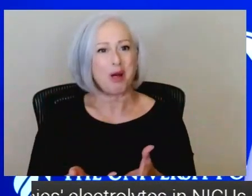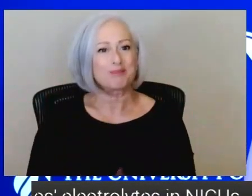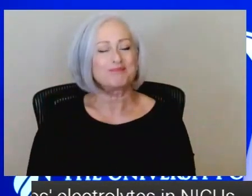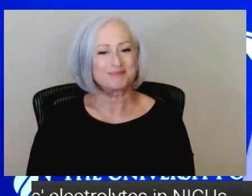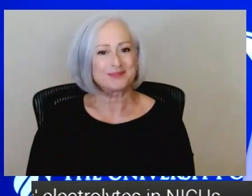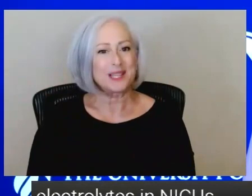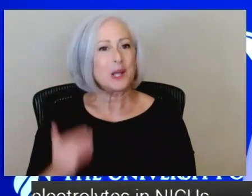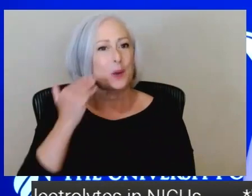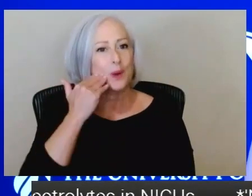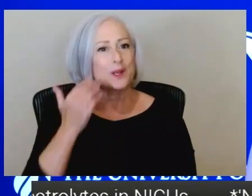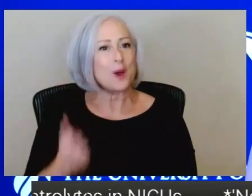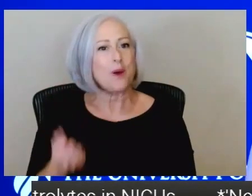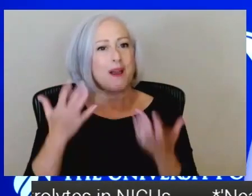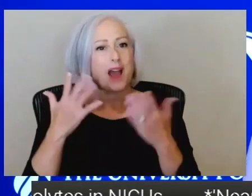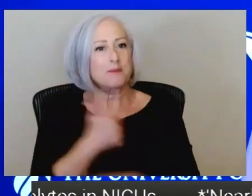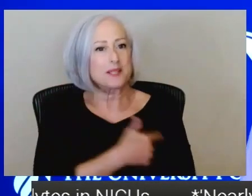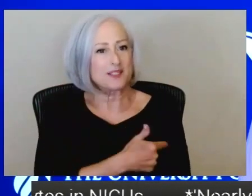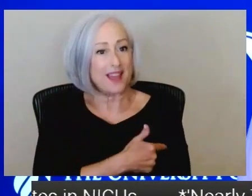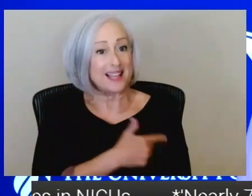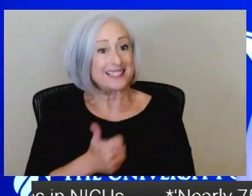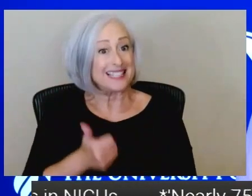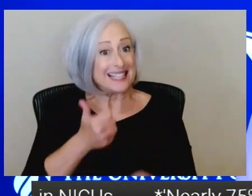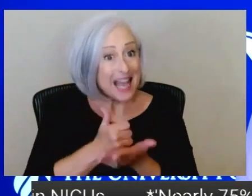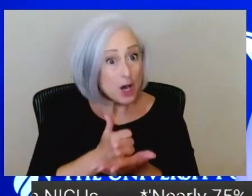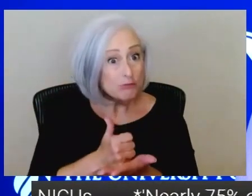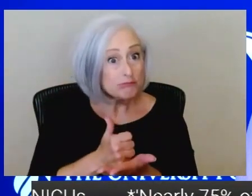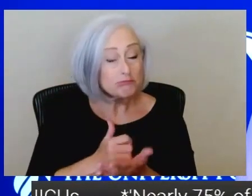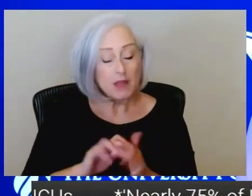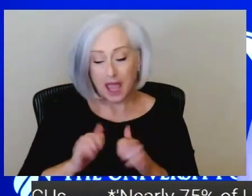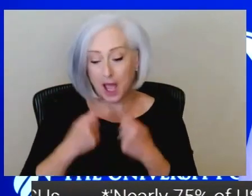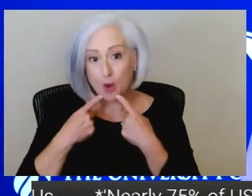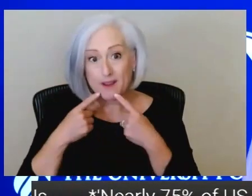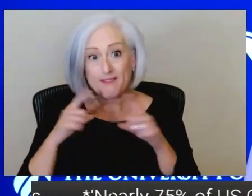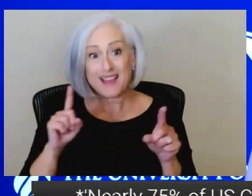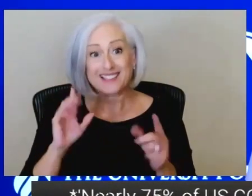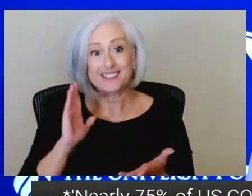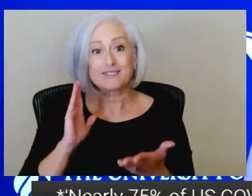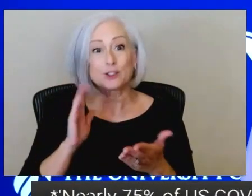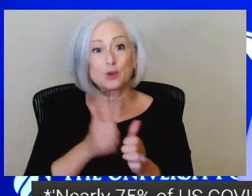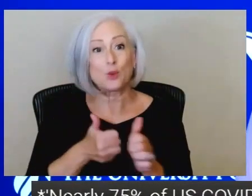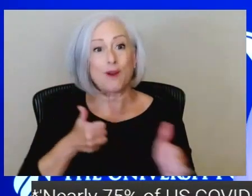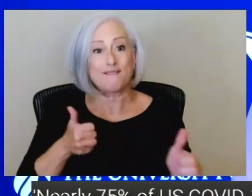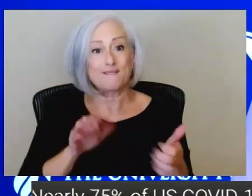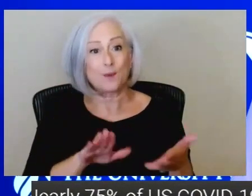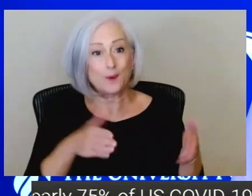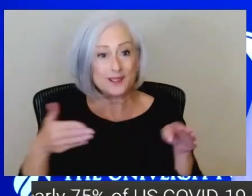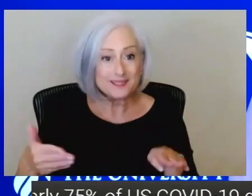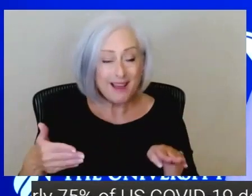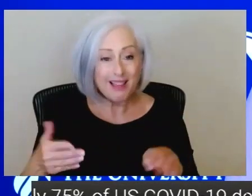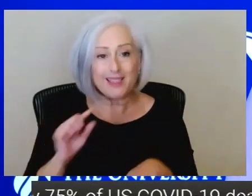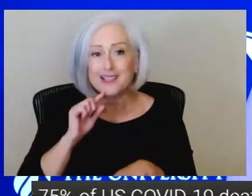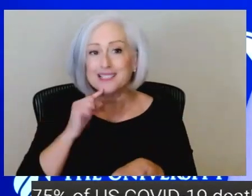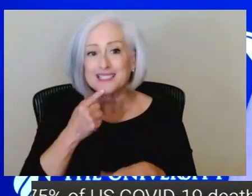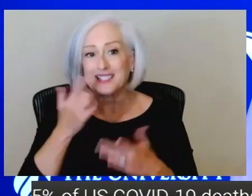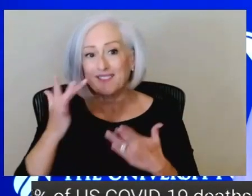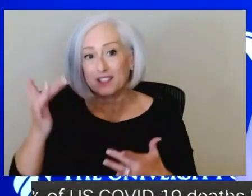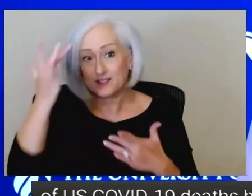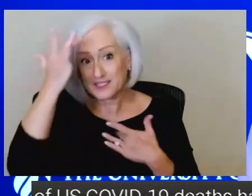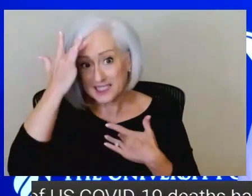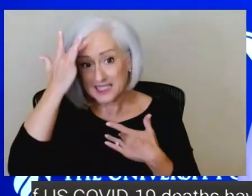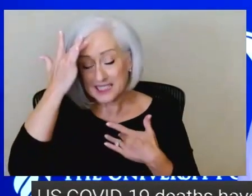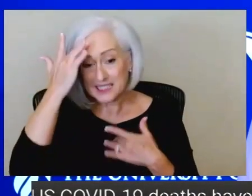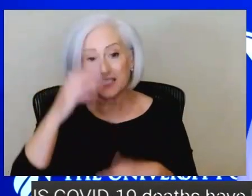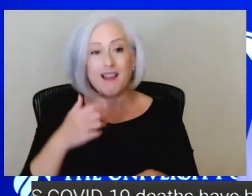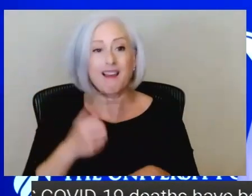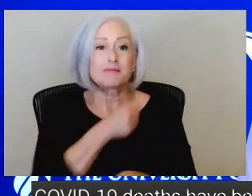vaccines help. We know how effective they are at preventing death, hospitalization, severe disease. We know that new information is